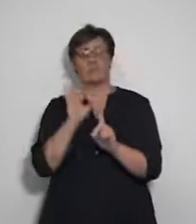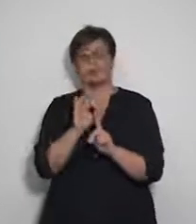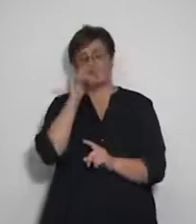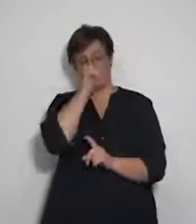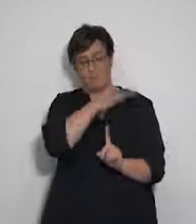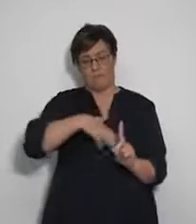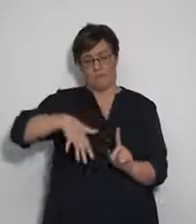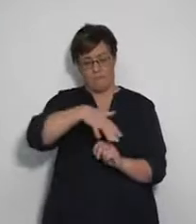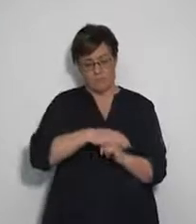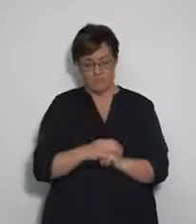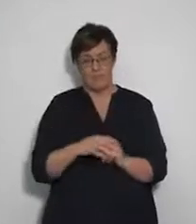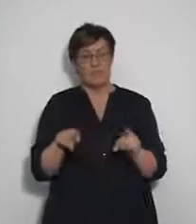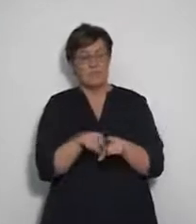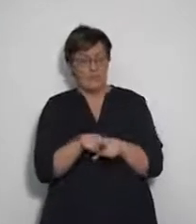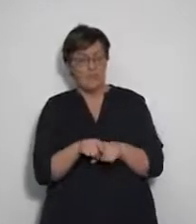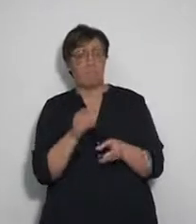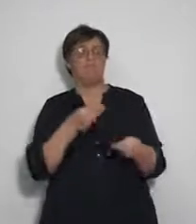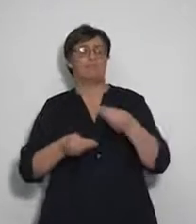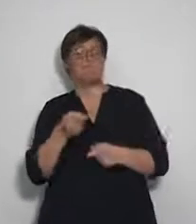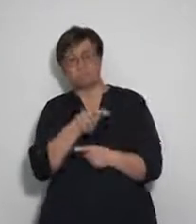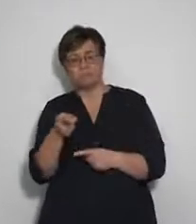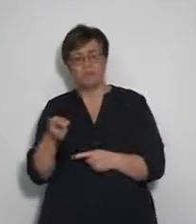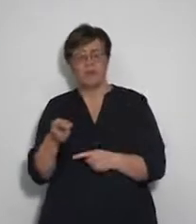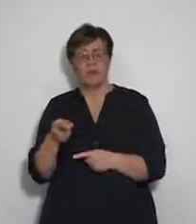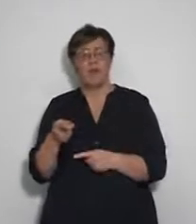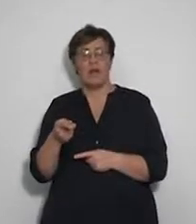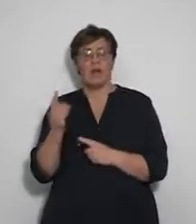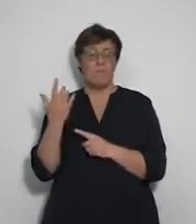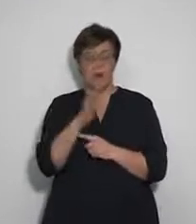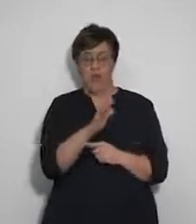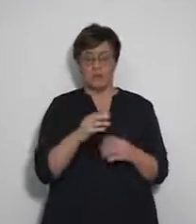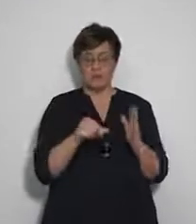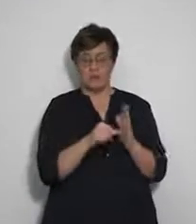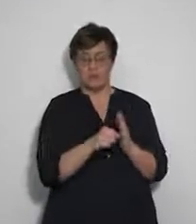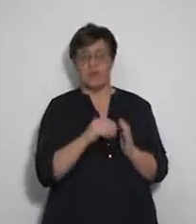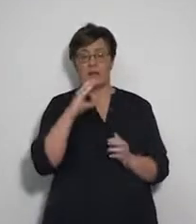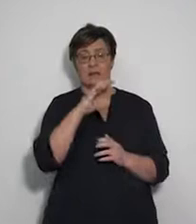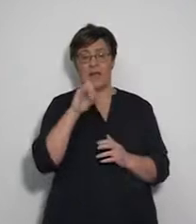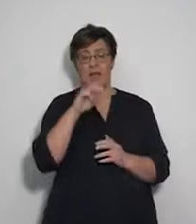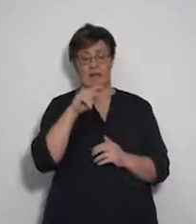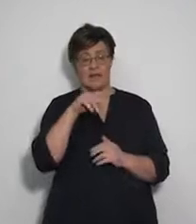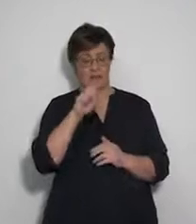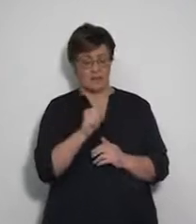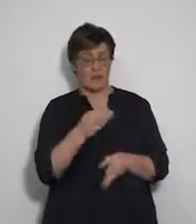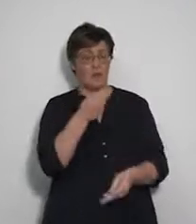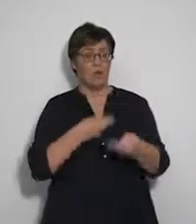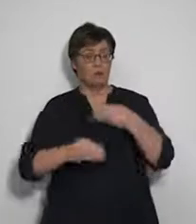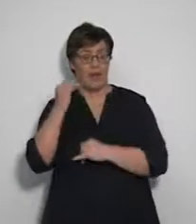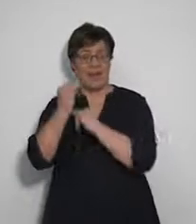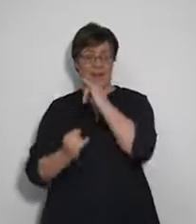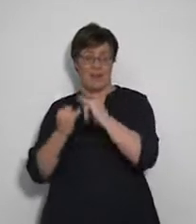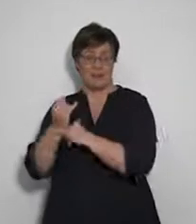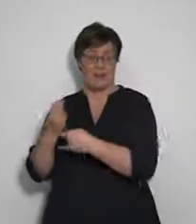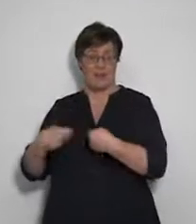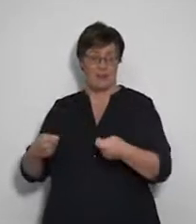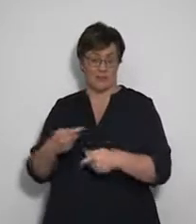specific crime scene. It's also done for the trade of some of the exotic plant species like cycads, which are often traded on an